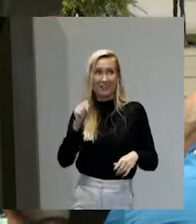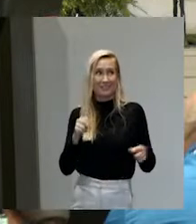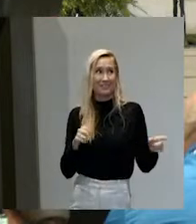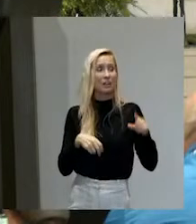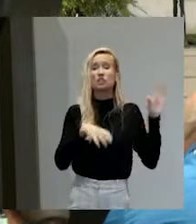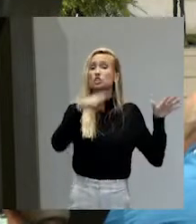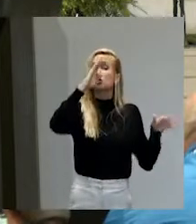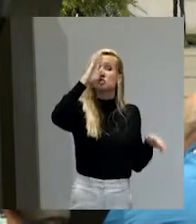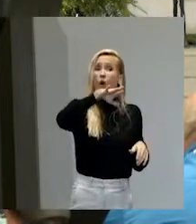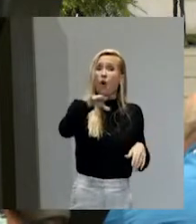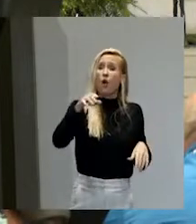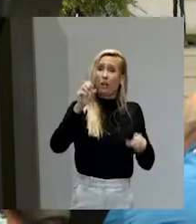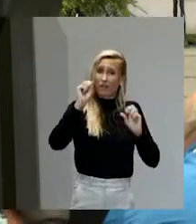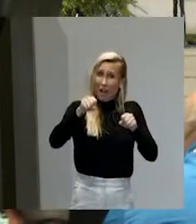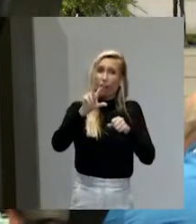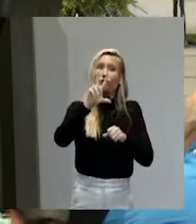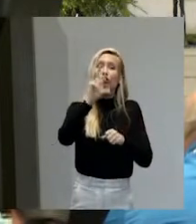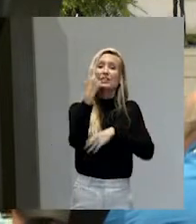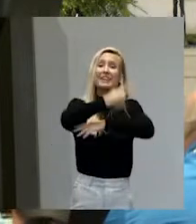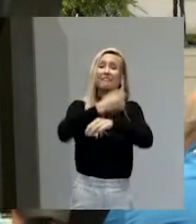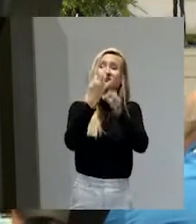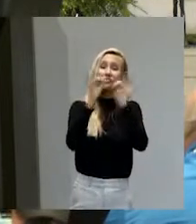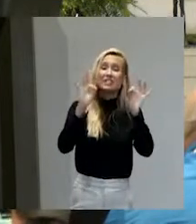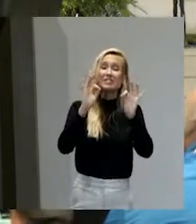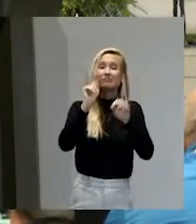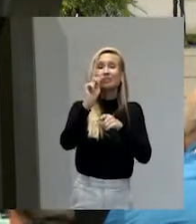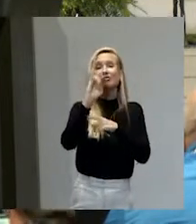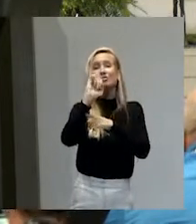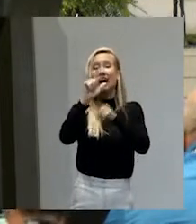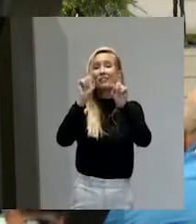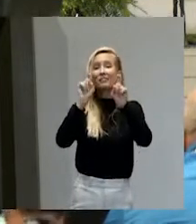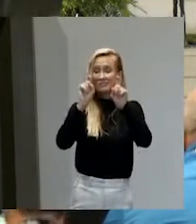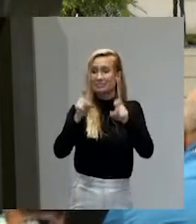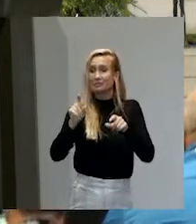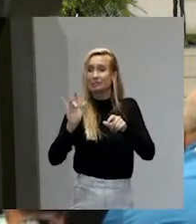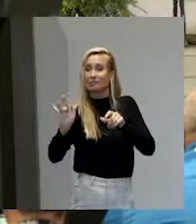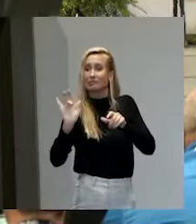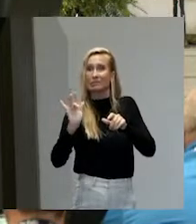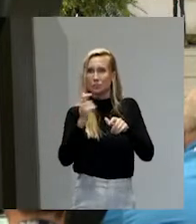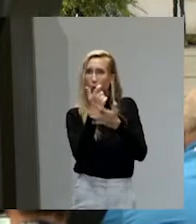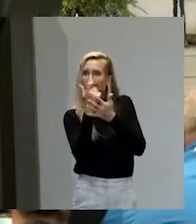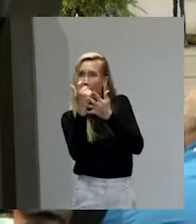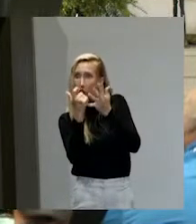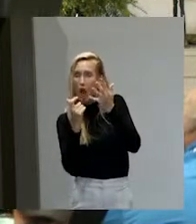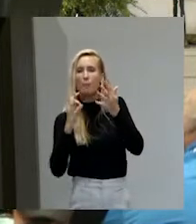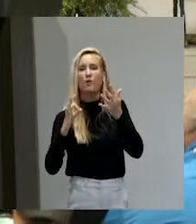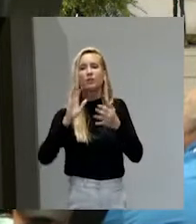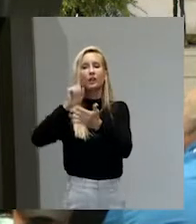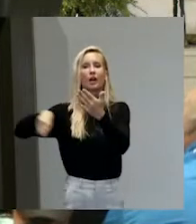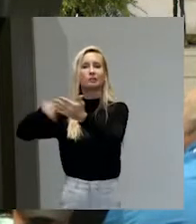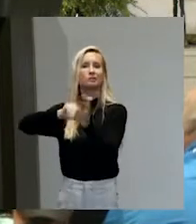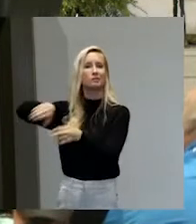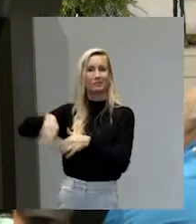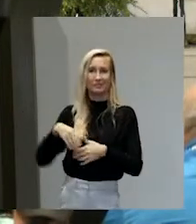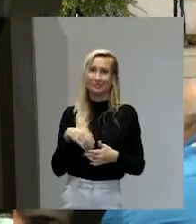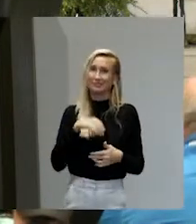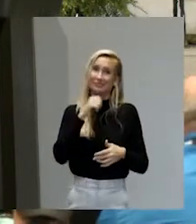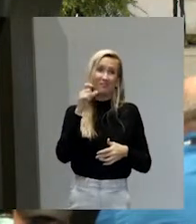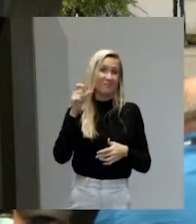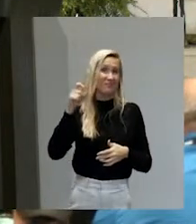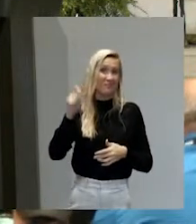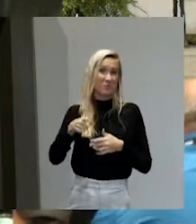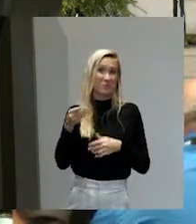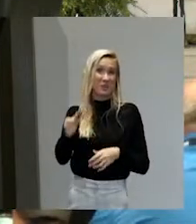it. But I'm saying, it's not that big of a commitment. It's not like Disney Plus, where if you want to watch the Avengers, you got to pay for it right away.